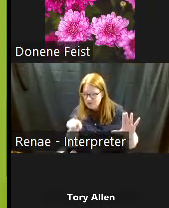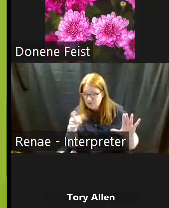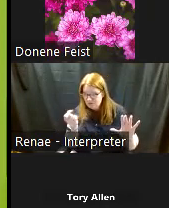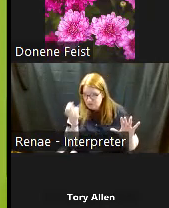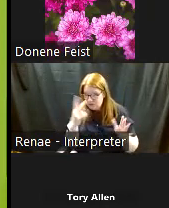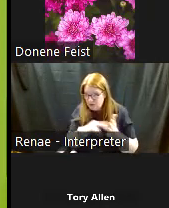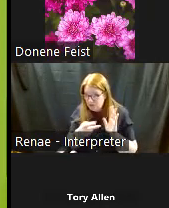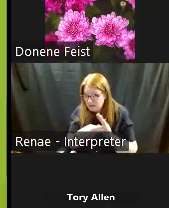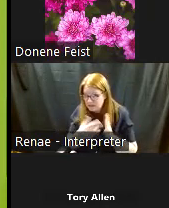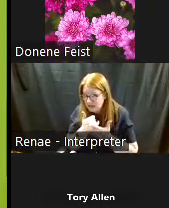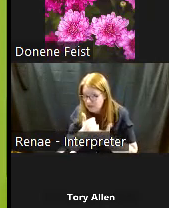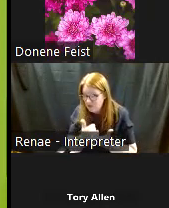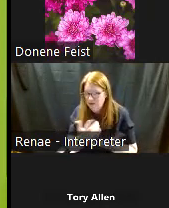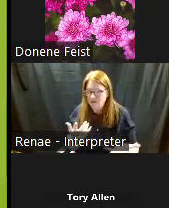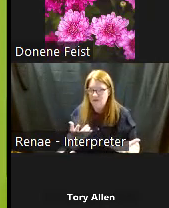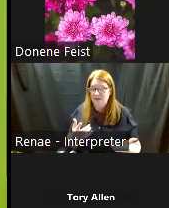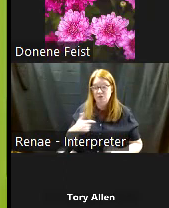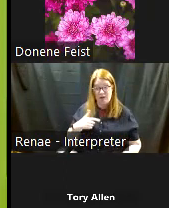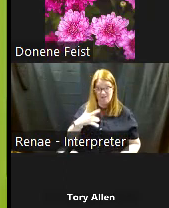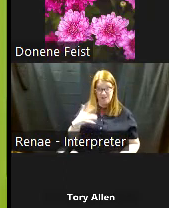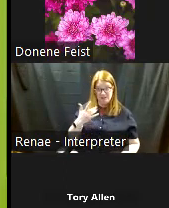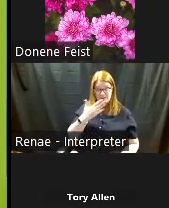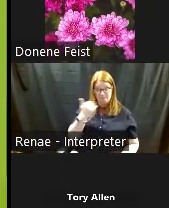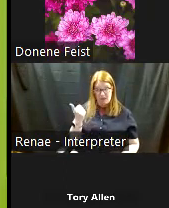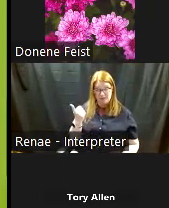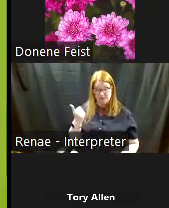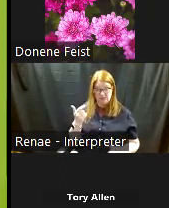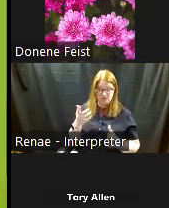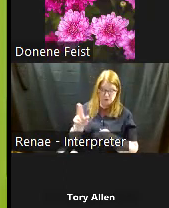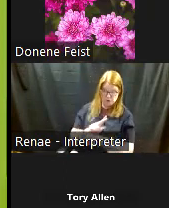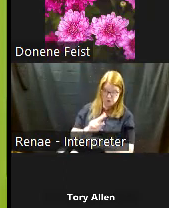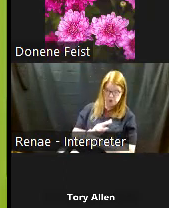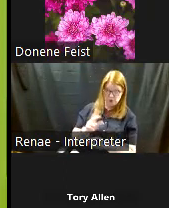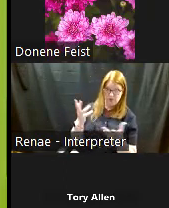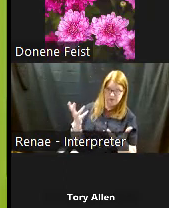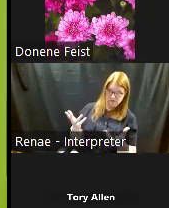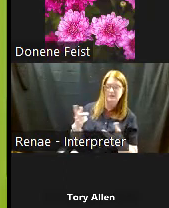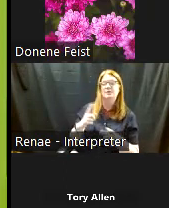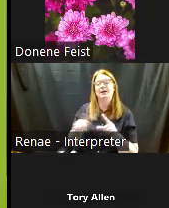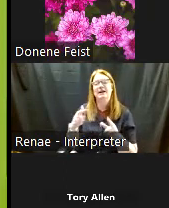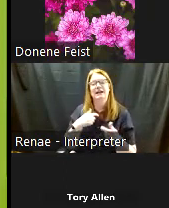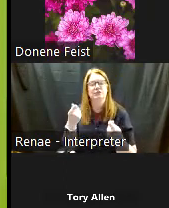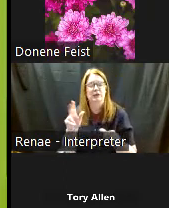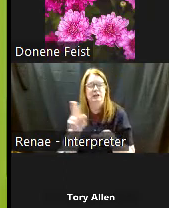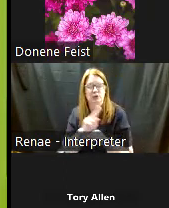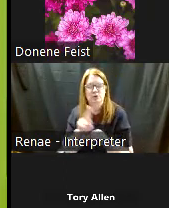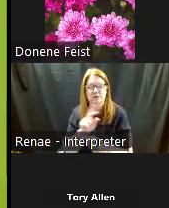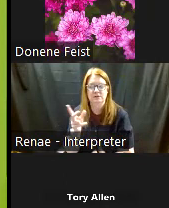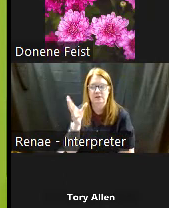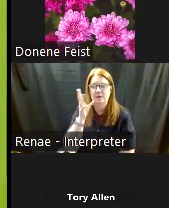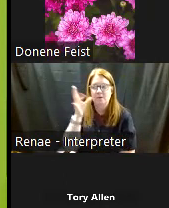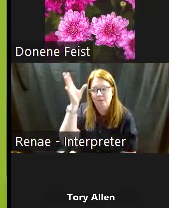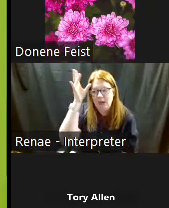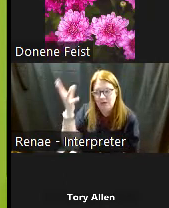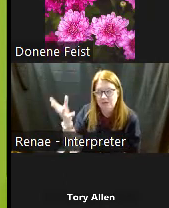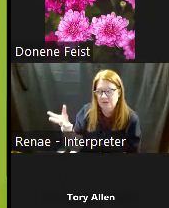I don't always know that it's the best tool to use, but I do try to use it just because parents want to have some understanding